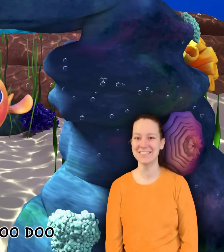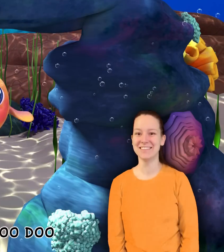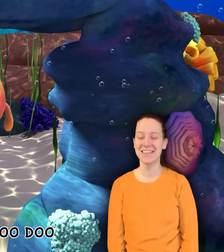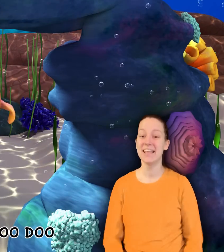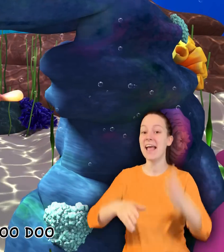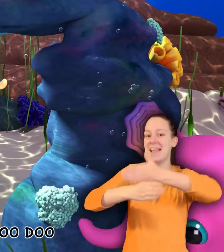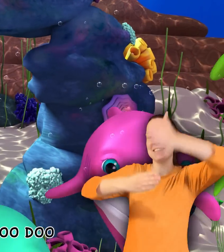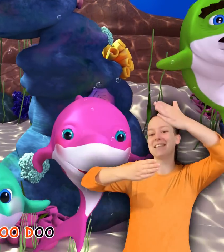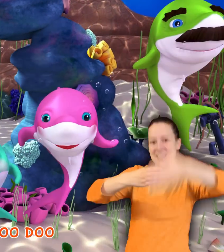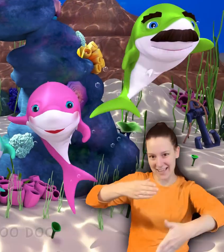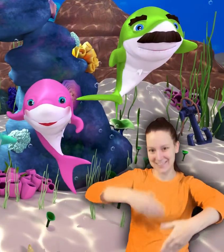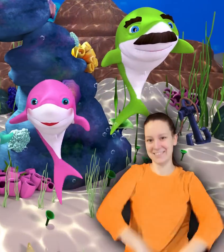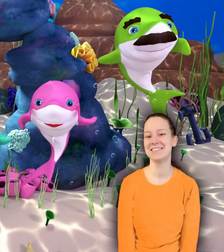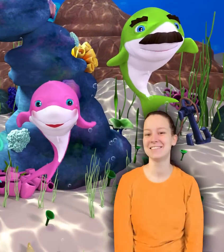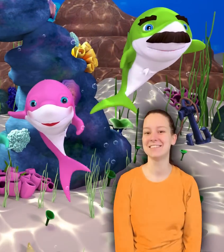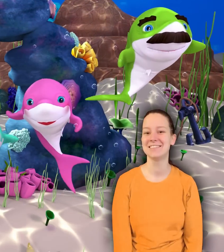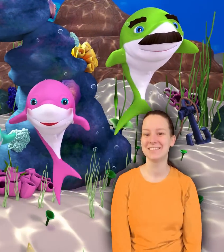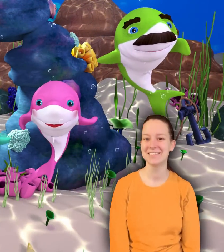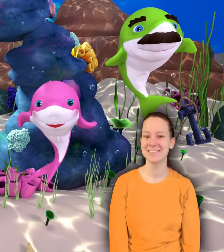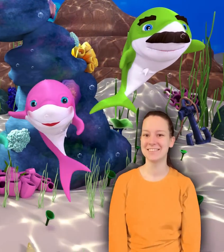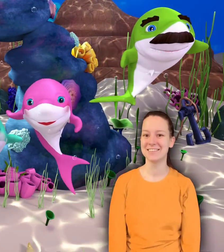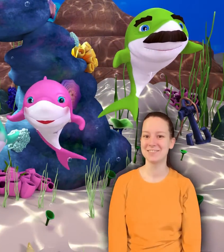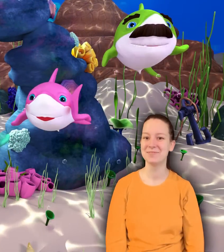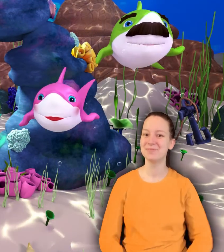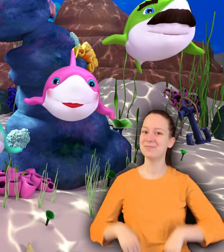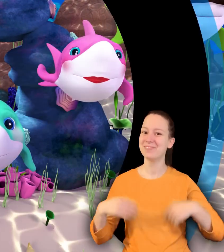the end it's the